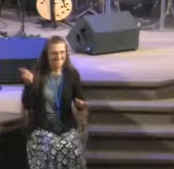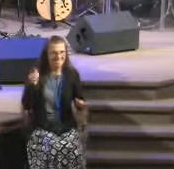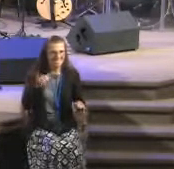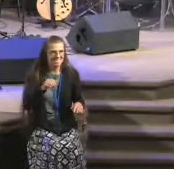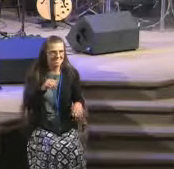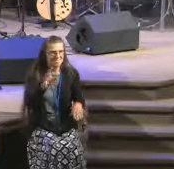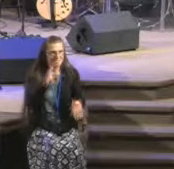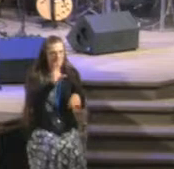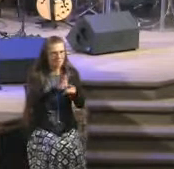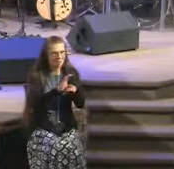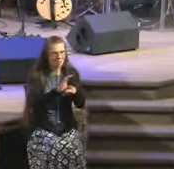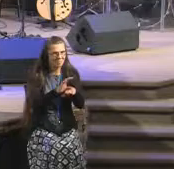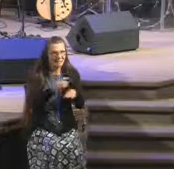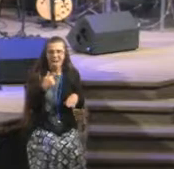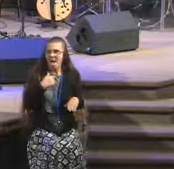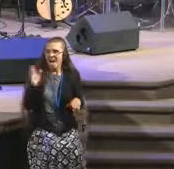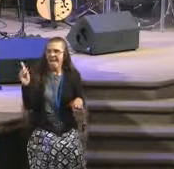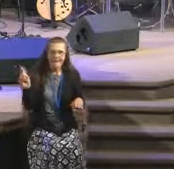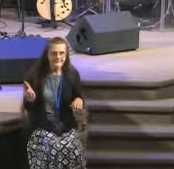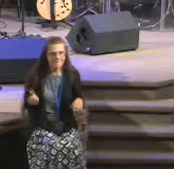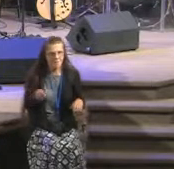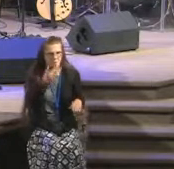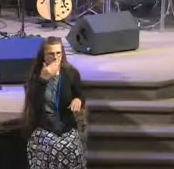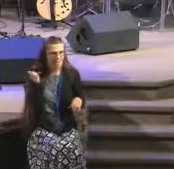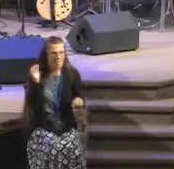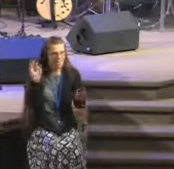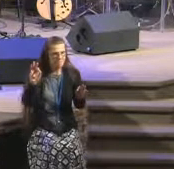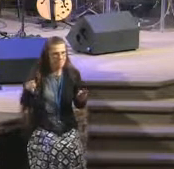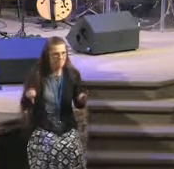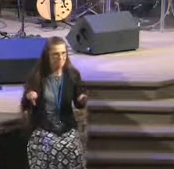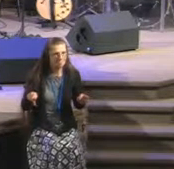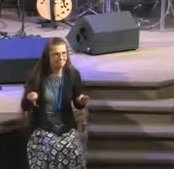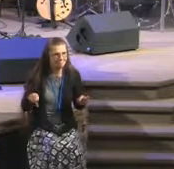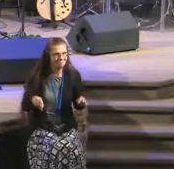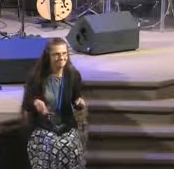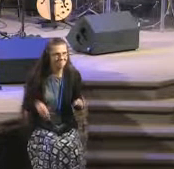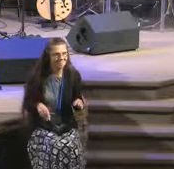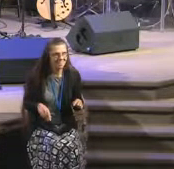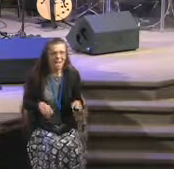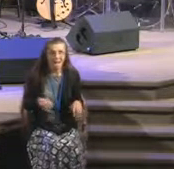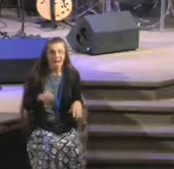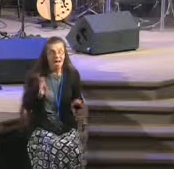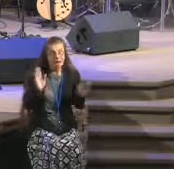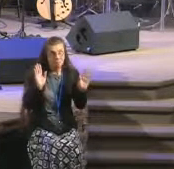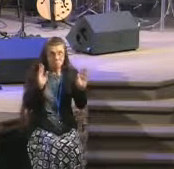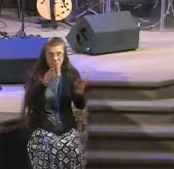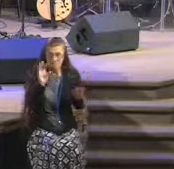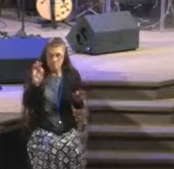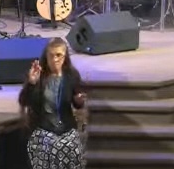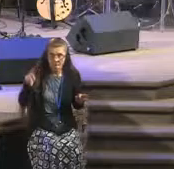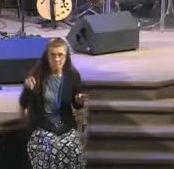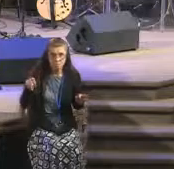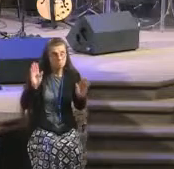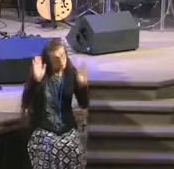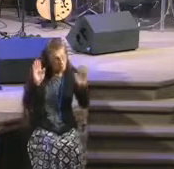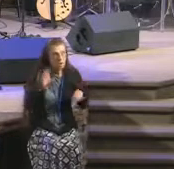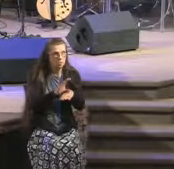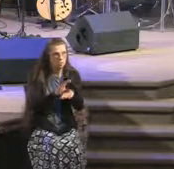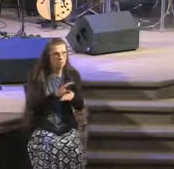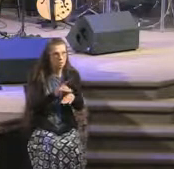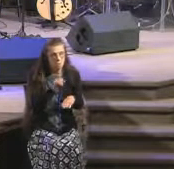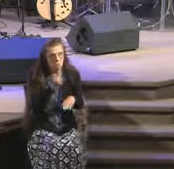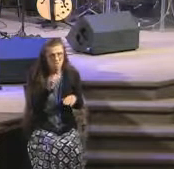in my life. And I don't say that lightly, because I pastored a couple great churches. There was one that wasn't